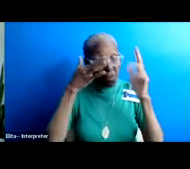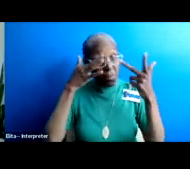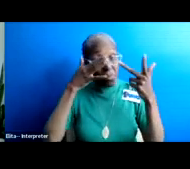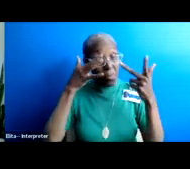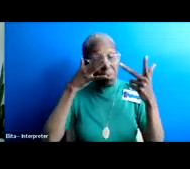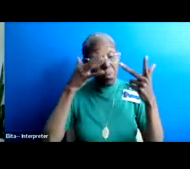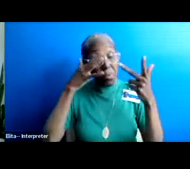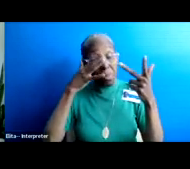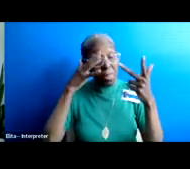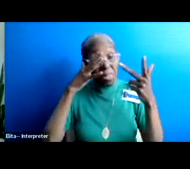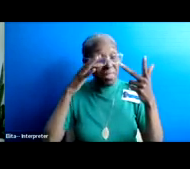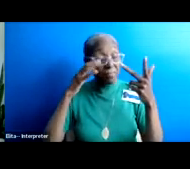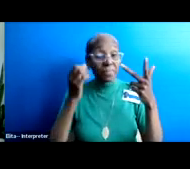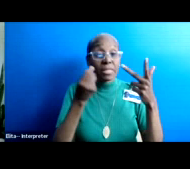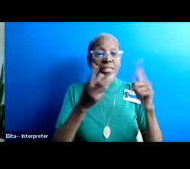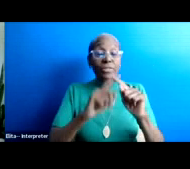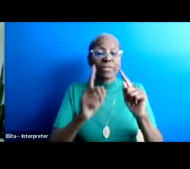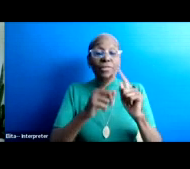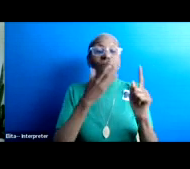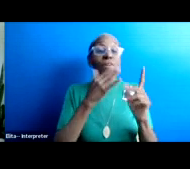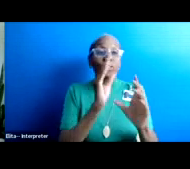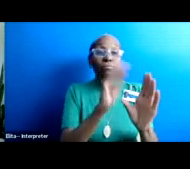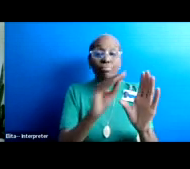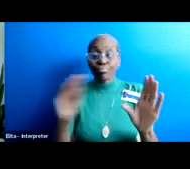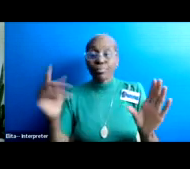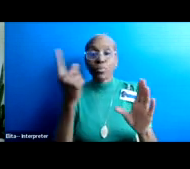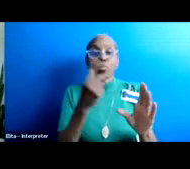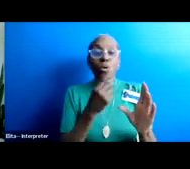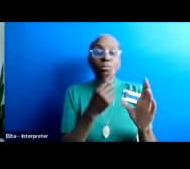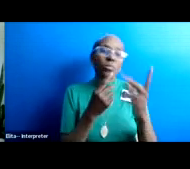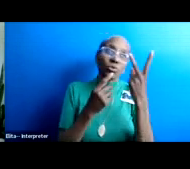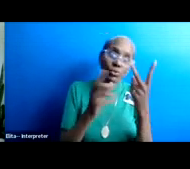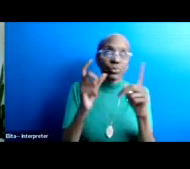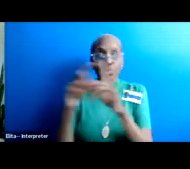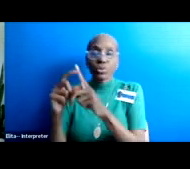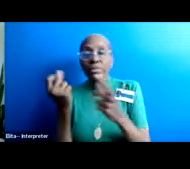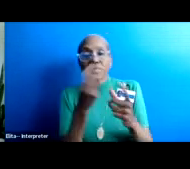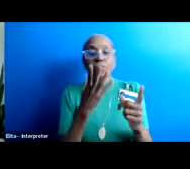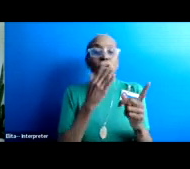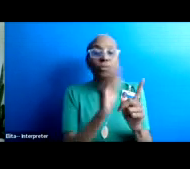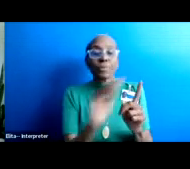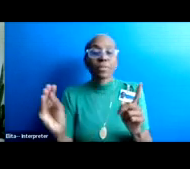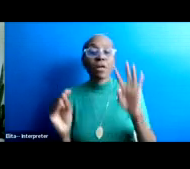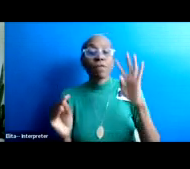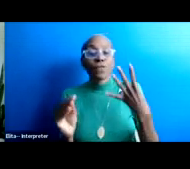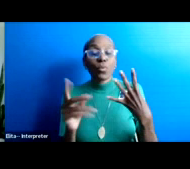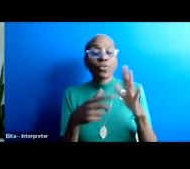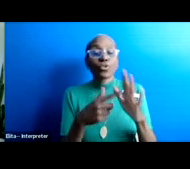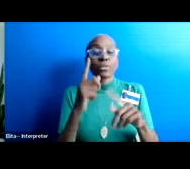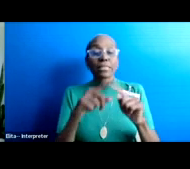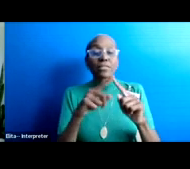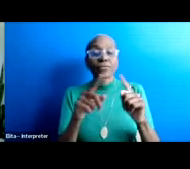shows multiple colors used within one word, within 2 words, if you will. And the fourth example shows